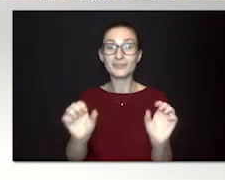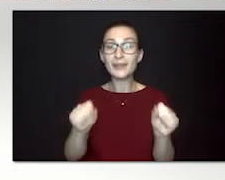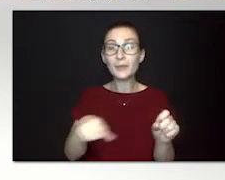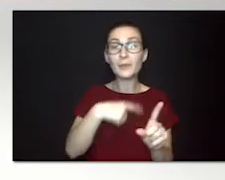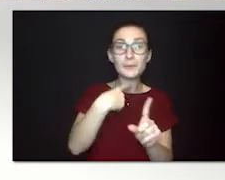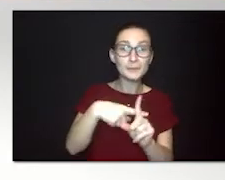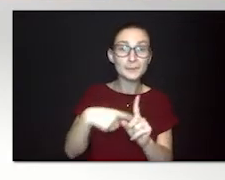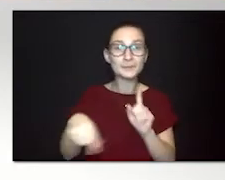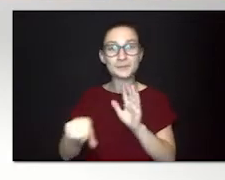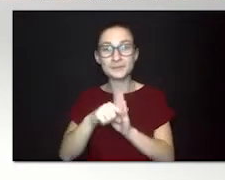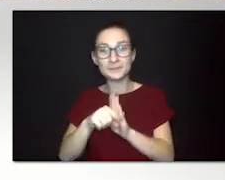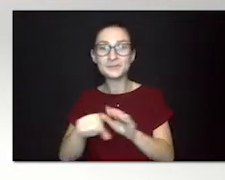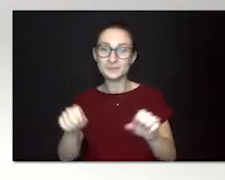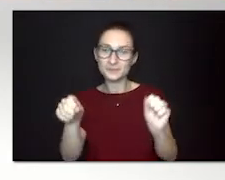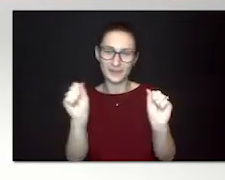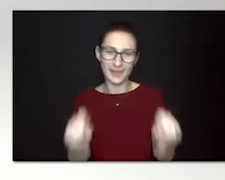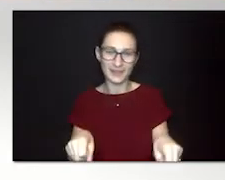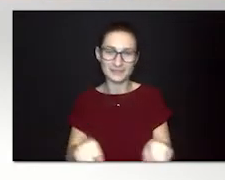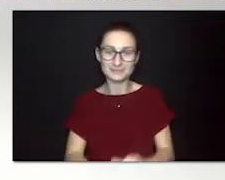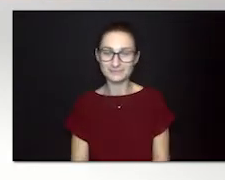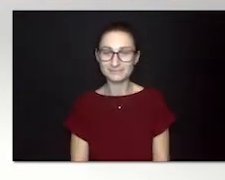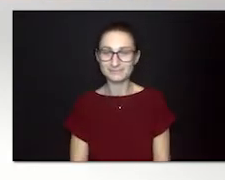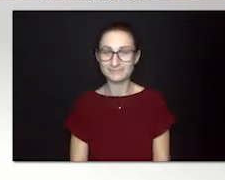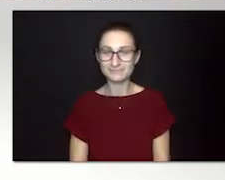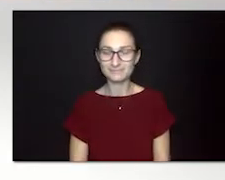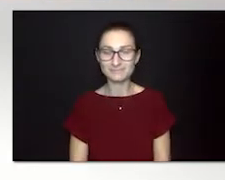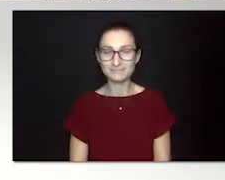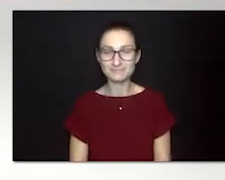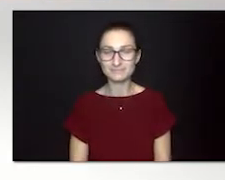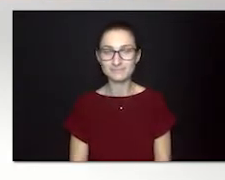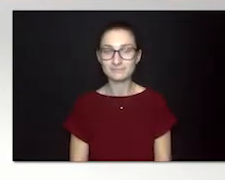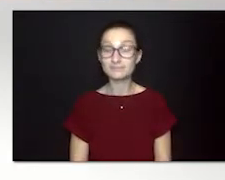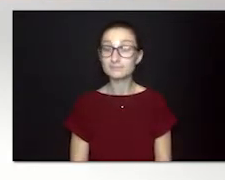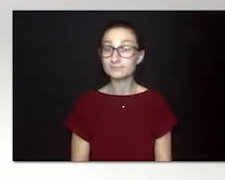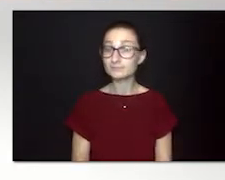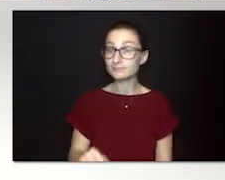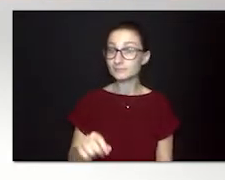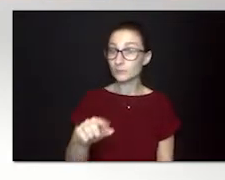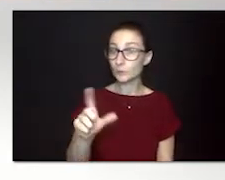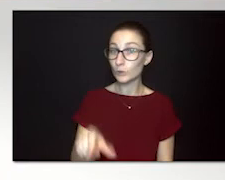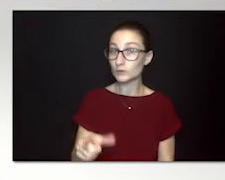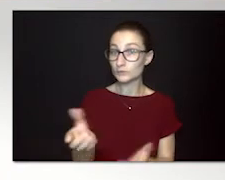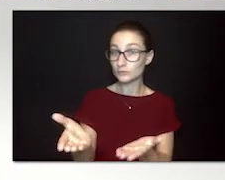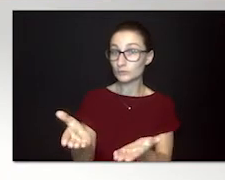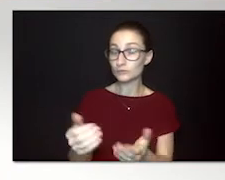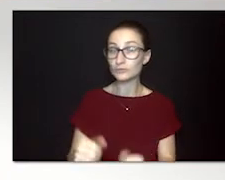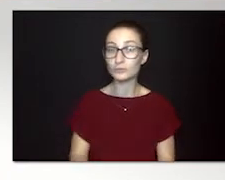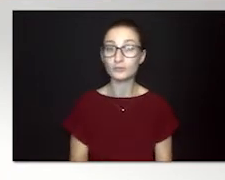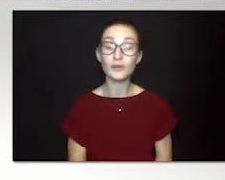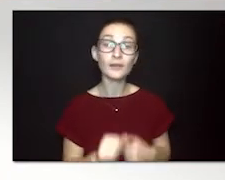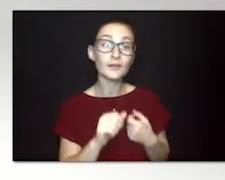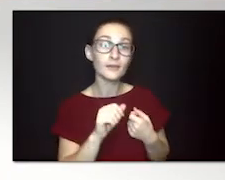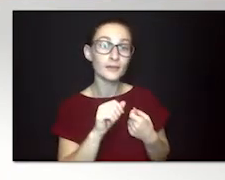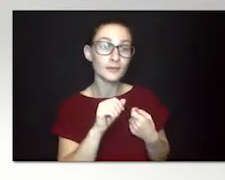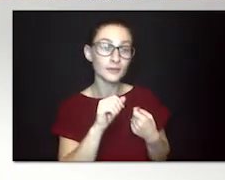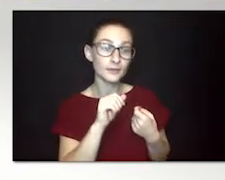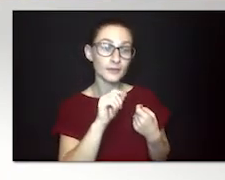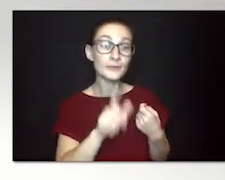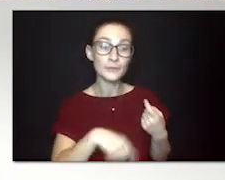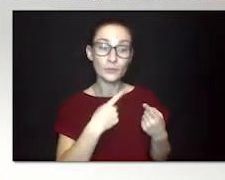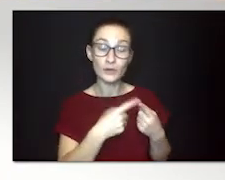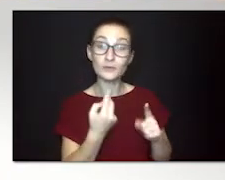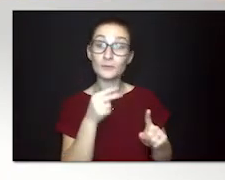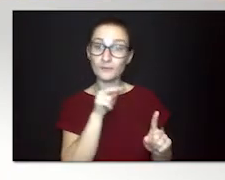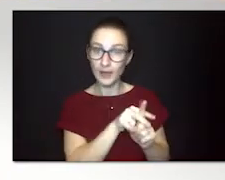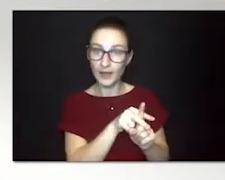can be pros and cons for each way that you can go. And I think there was one a little up front. Yes. So when you